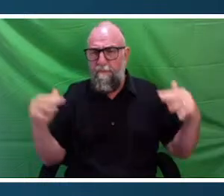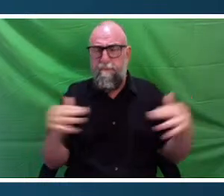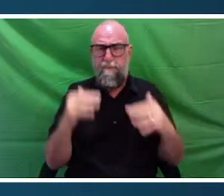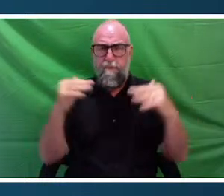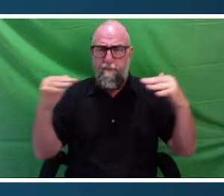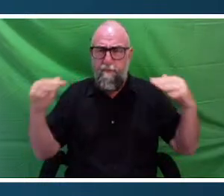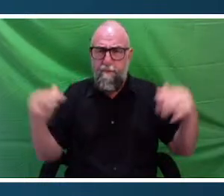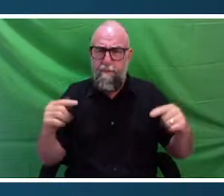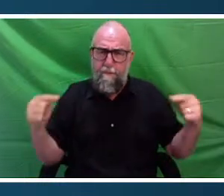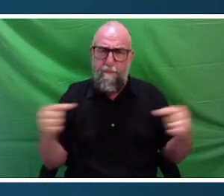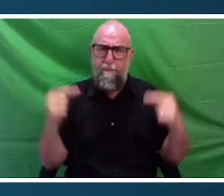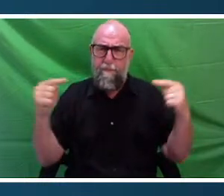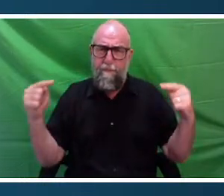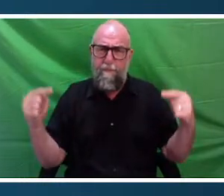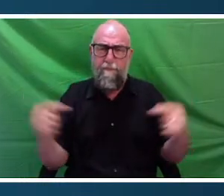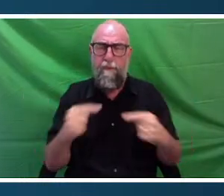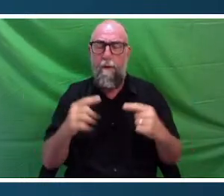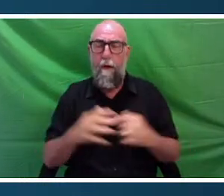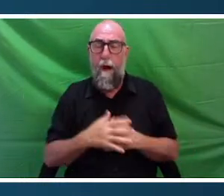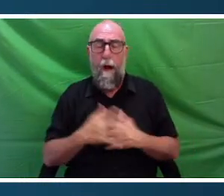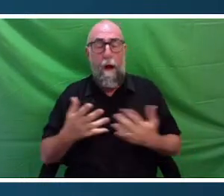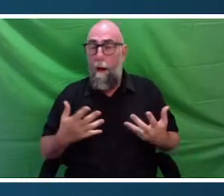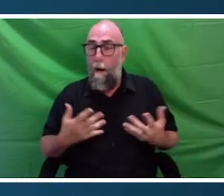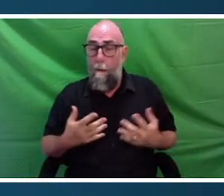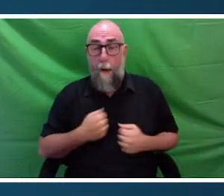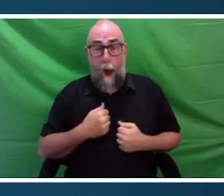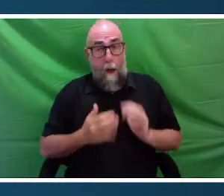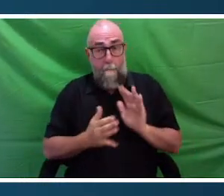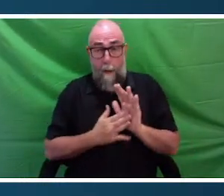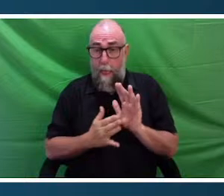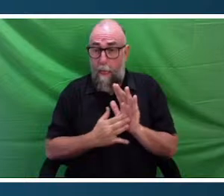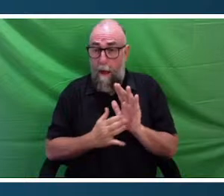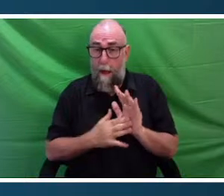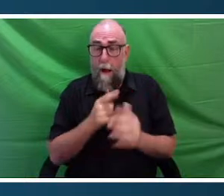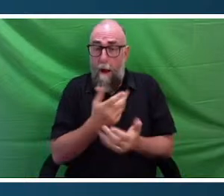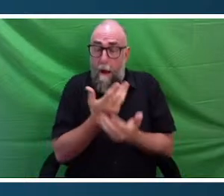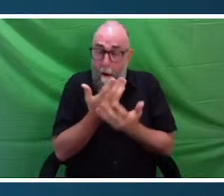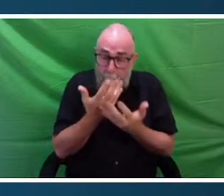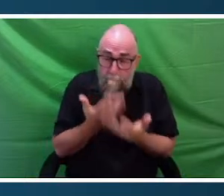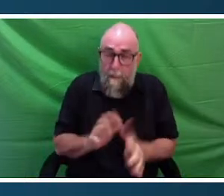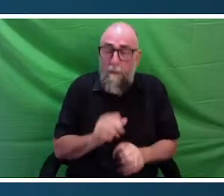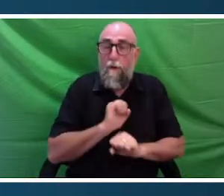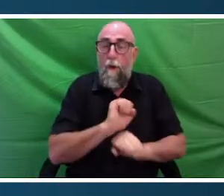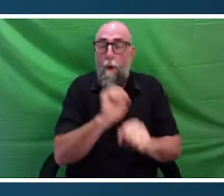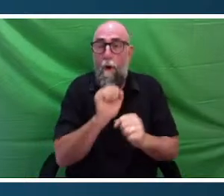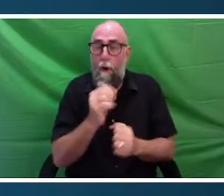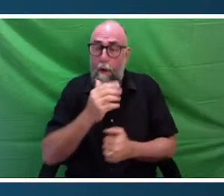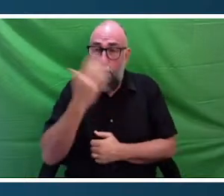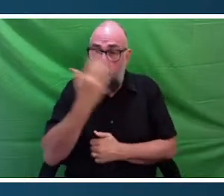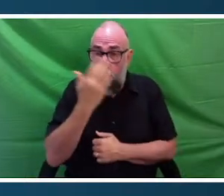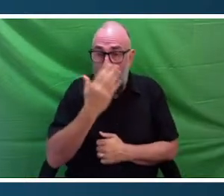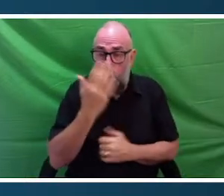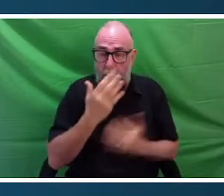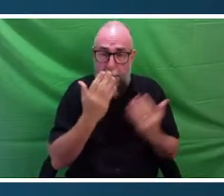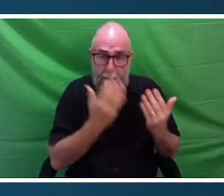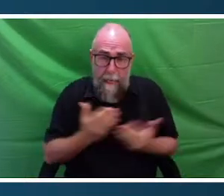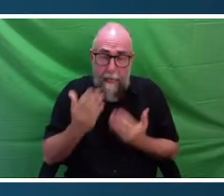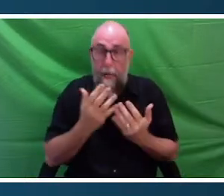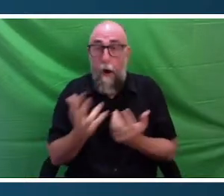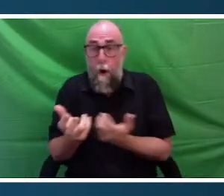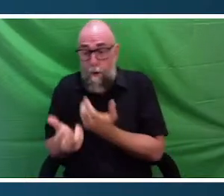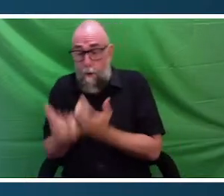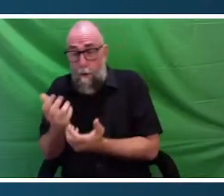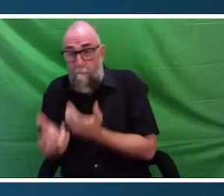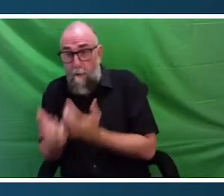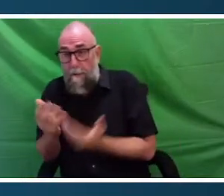mother, against all odds, completed her high school and university studies when she already had three